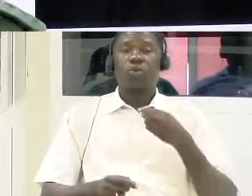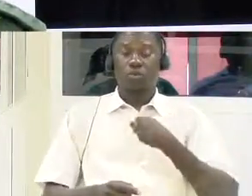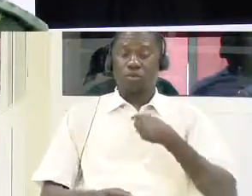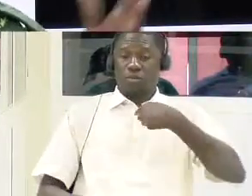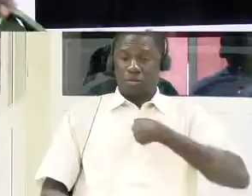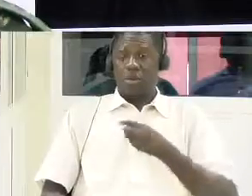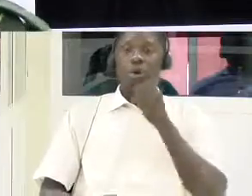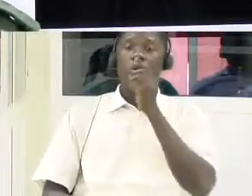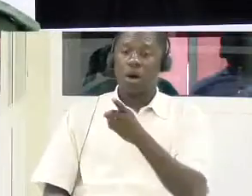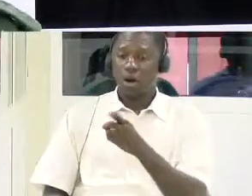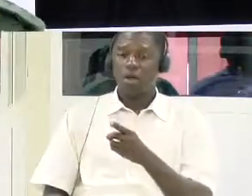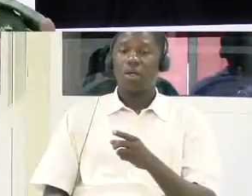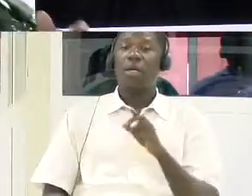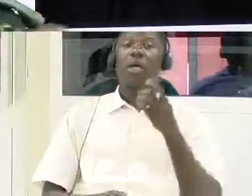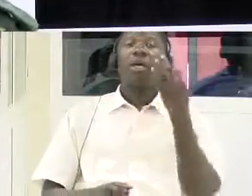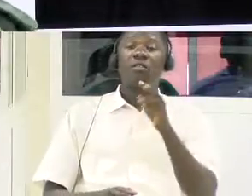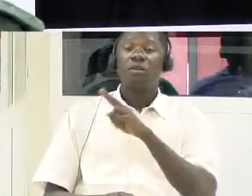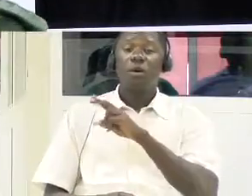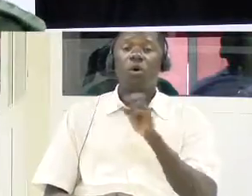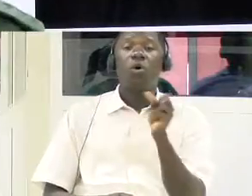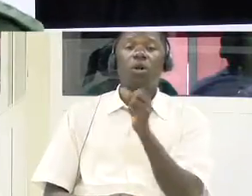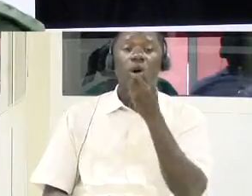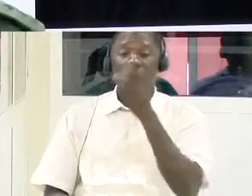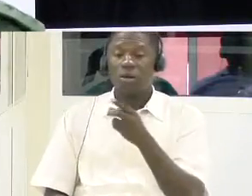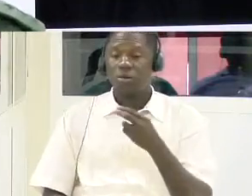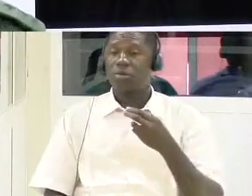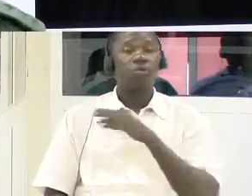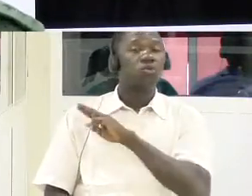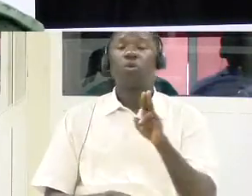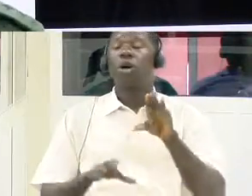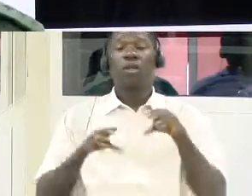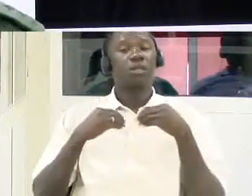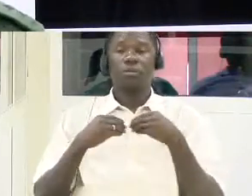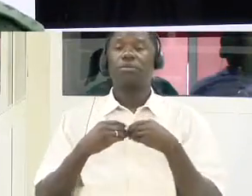per se, but from the command, and I am representing the command.